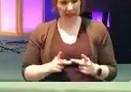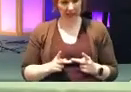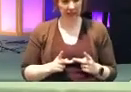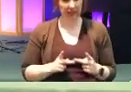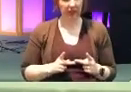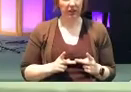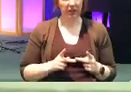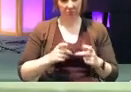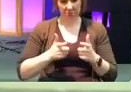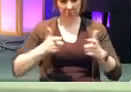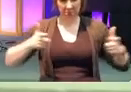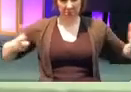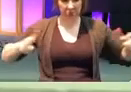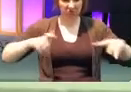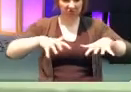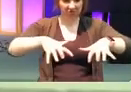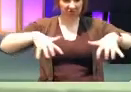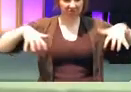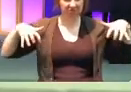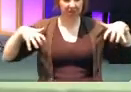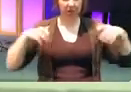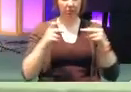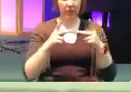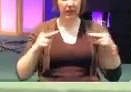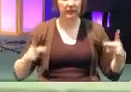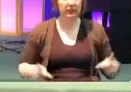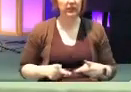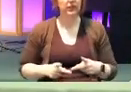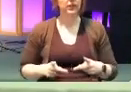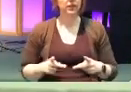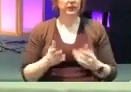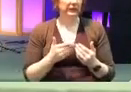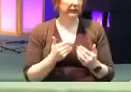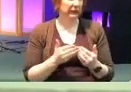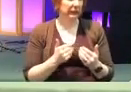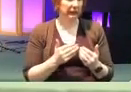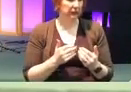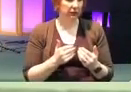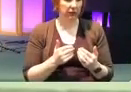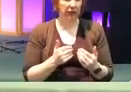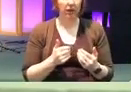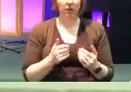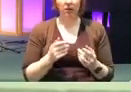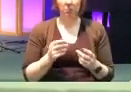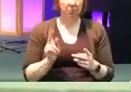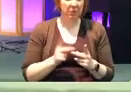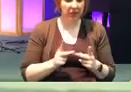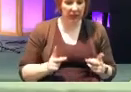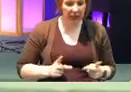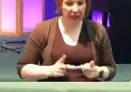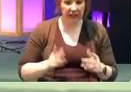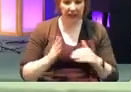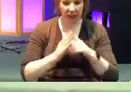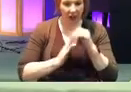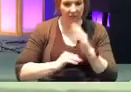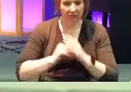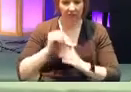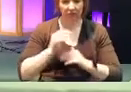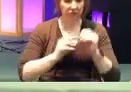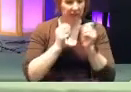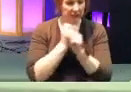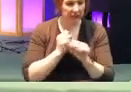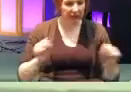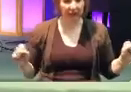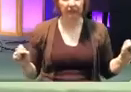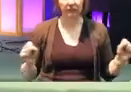large crowds gather. That place where it's easy, where it's comfortable, where it's secure,